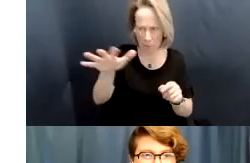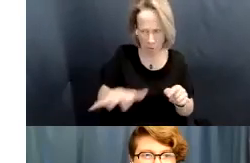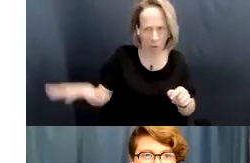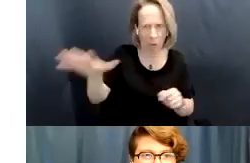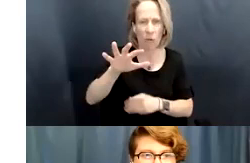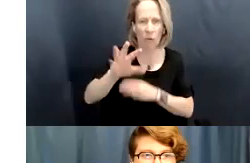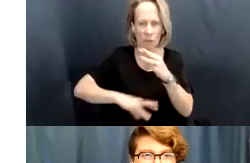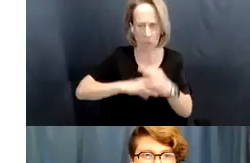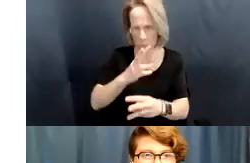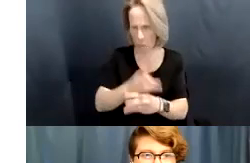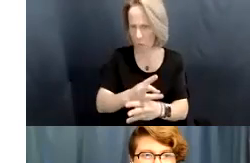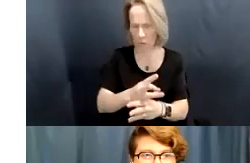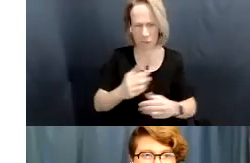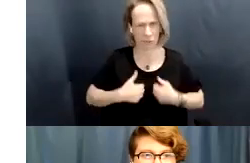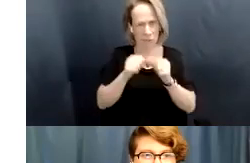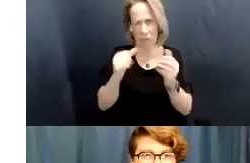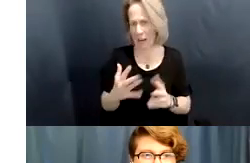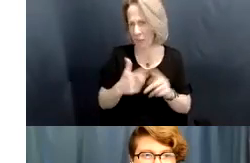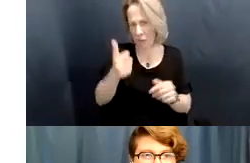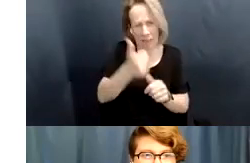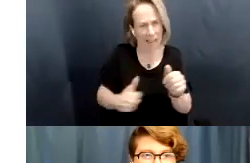from everywhere joining us.